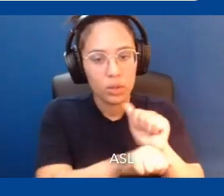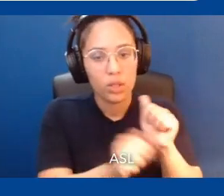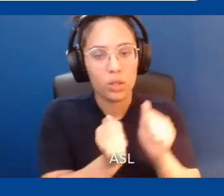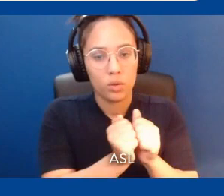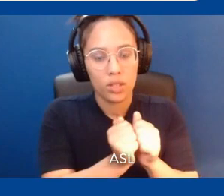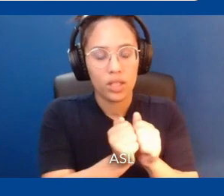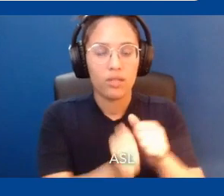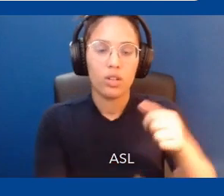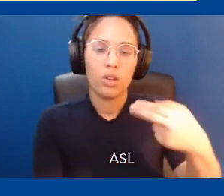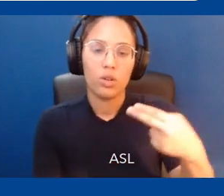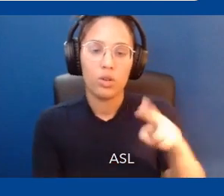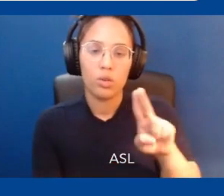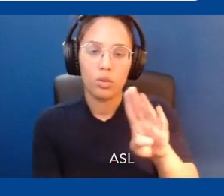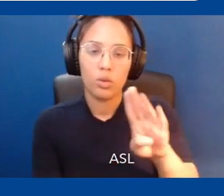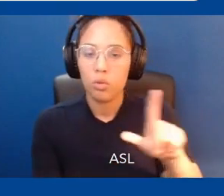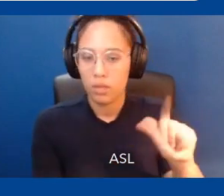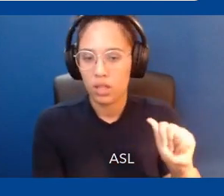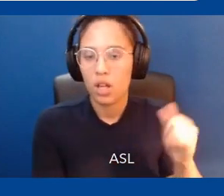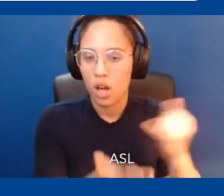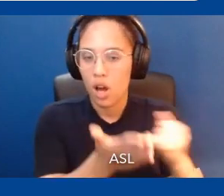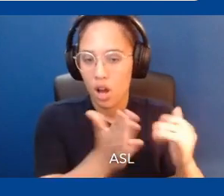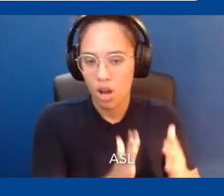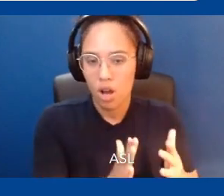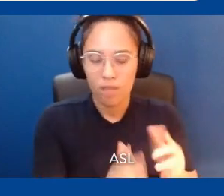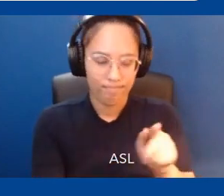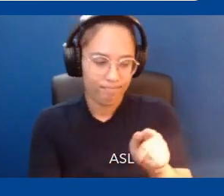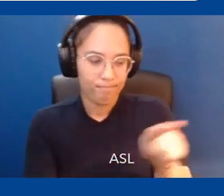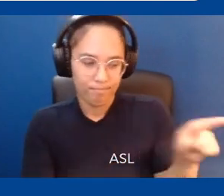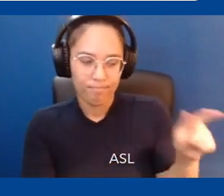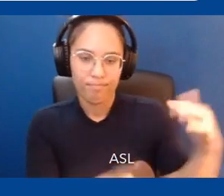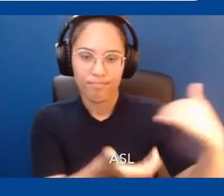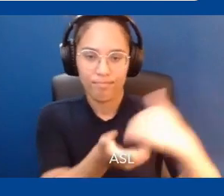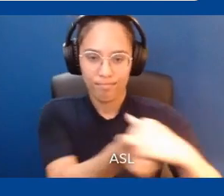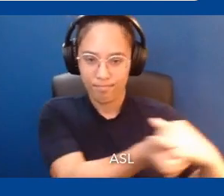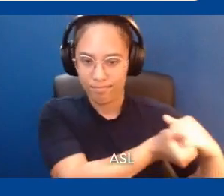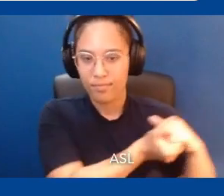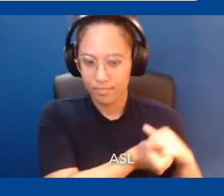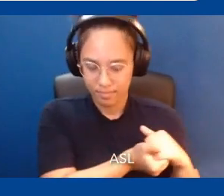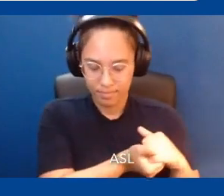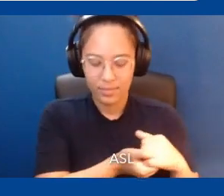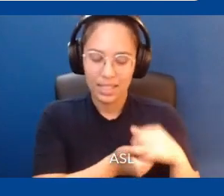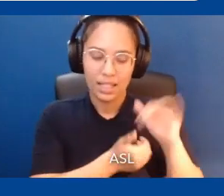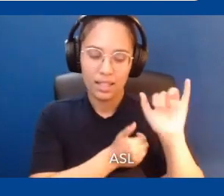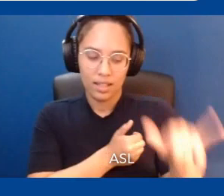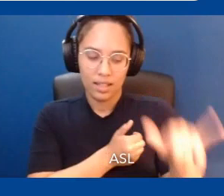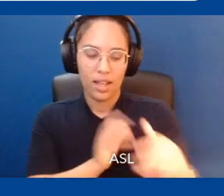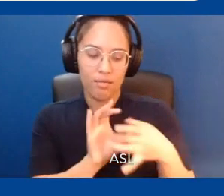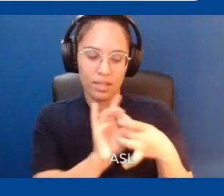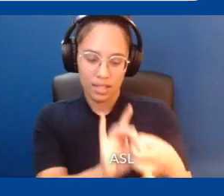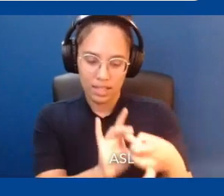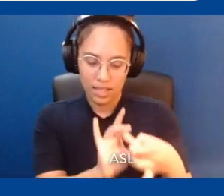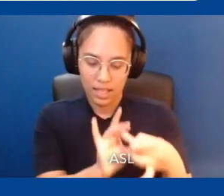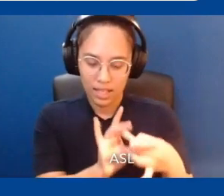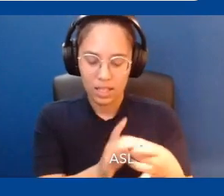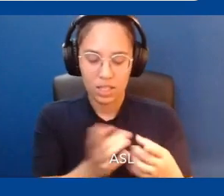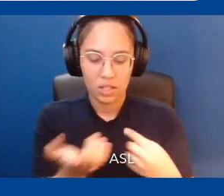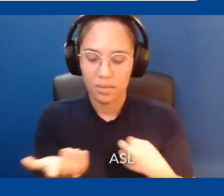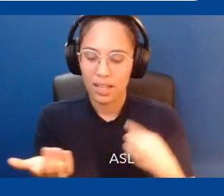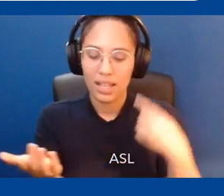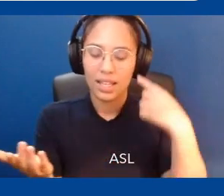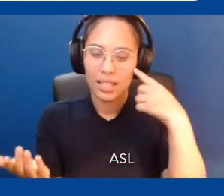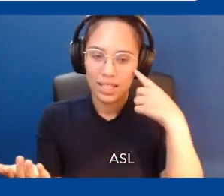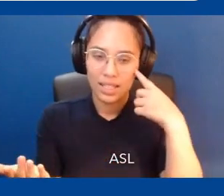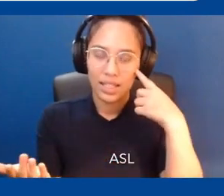So and this relationship, I think, goes beyond the